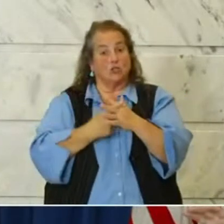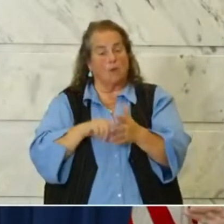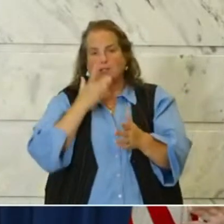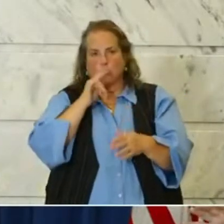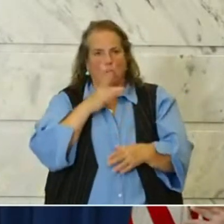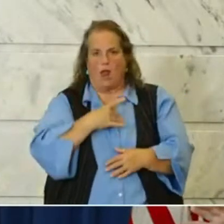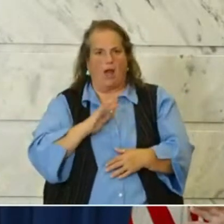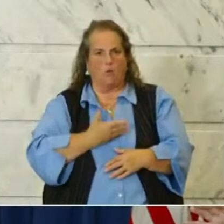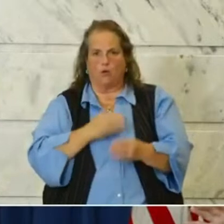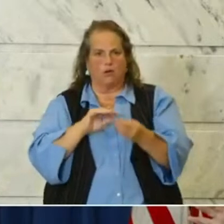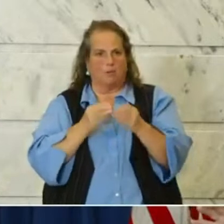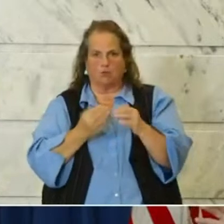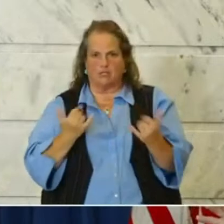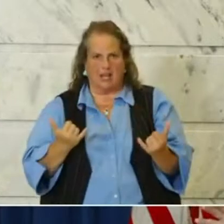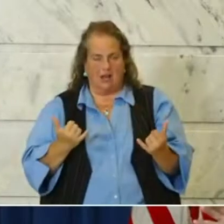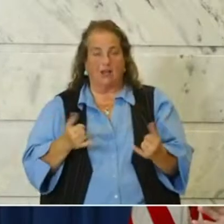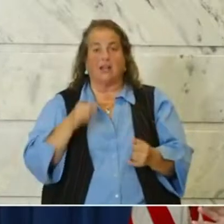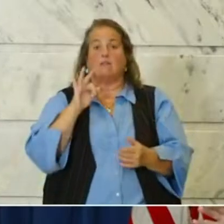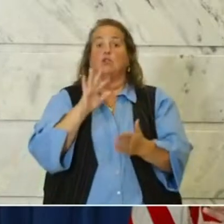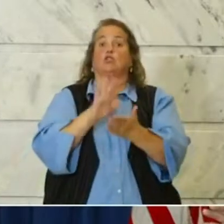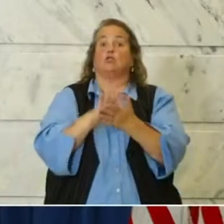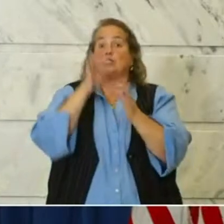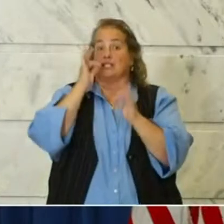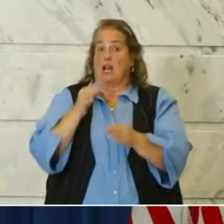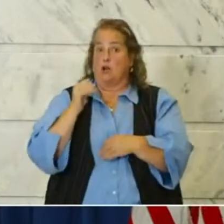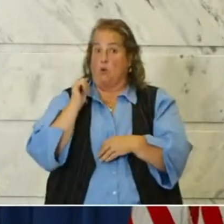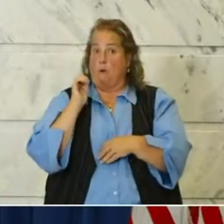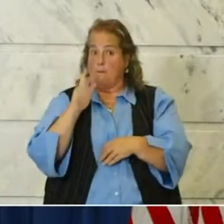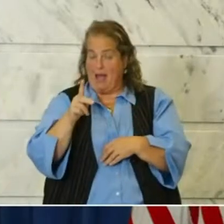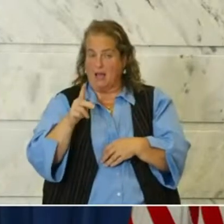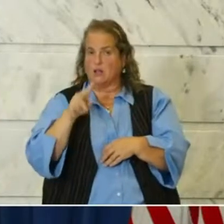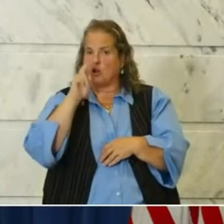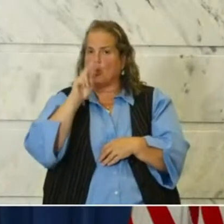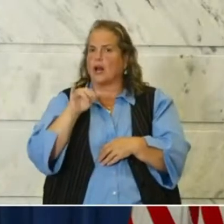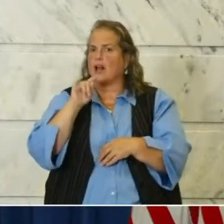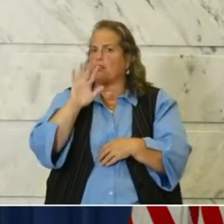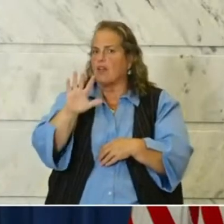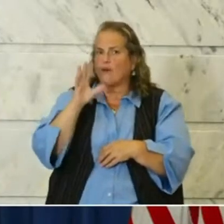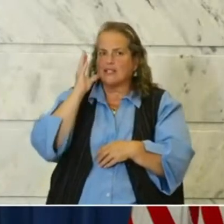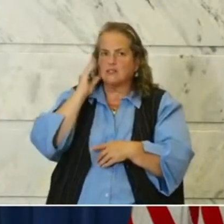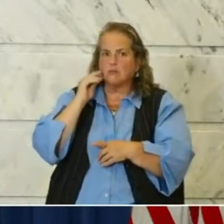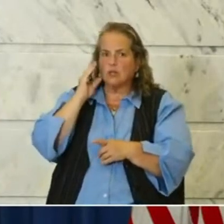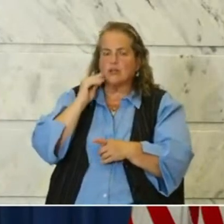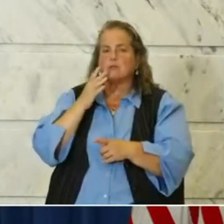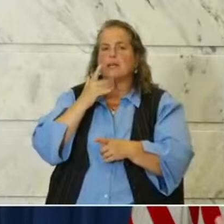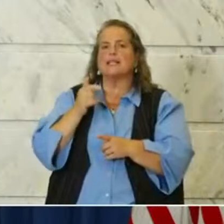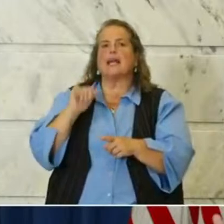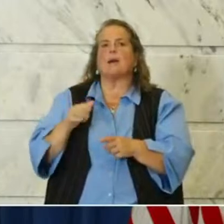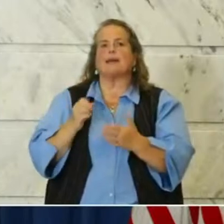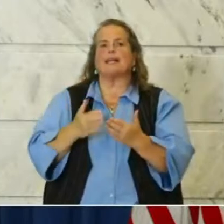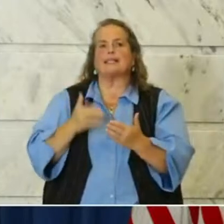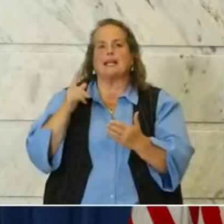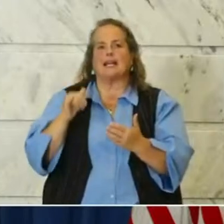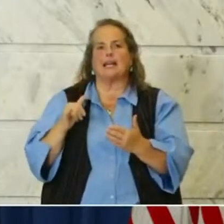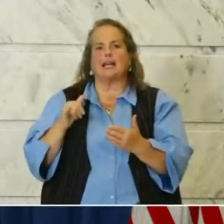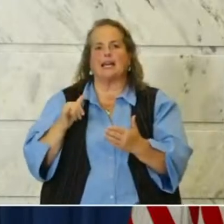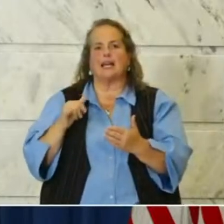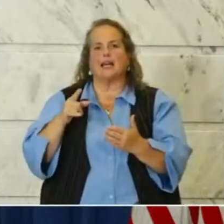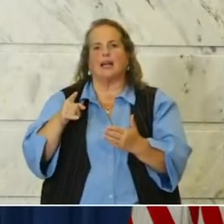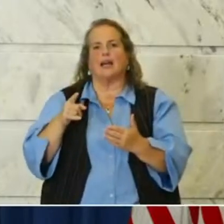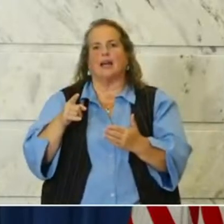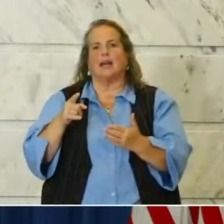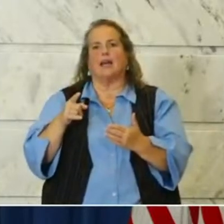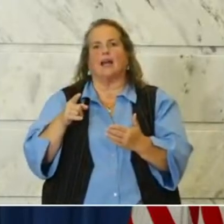are those schools that decide to go back at a given time, looking at their experience, because it can easily be the experience in